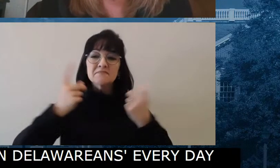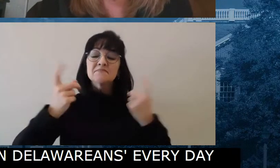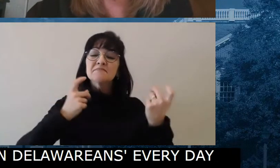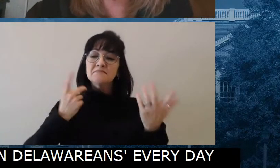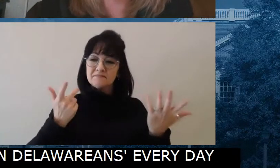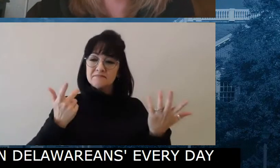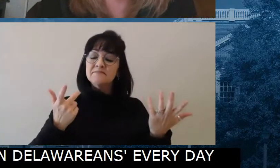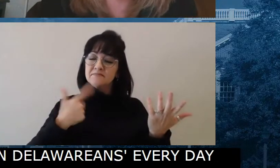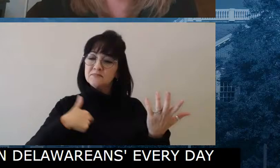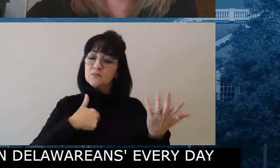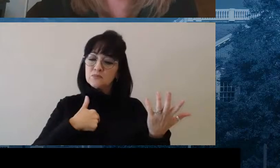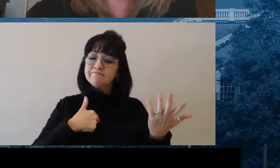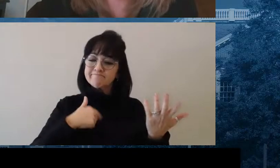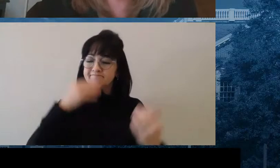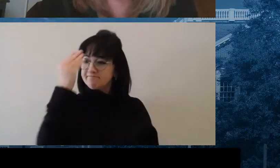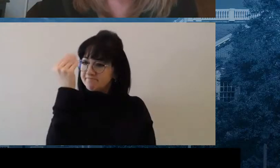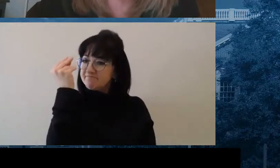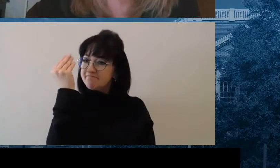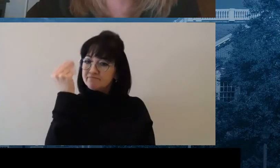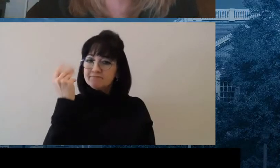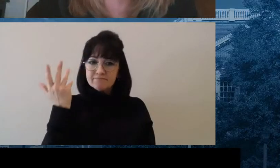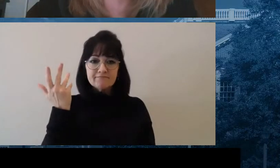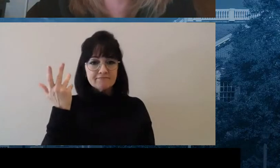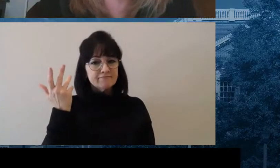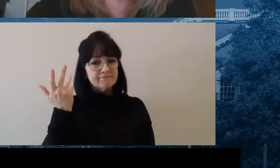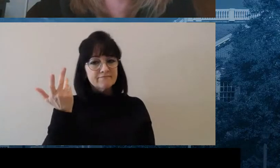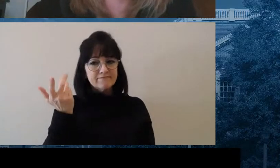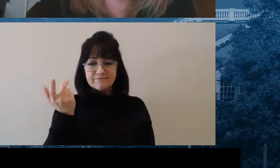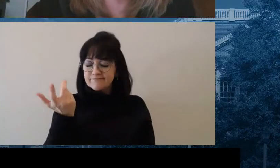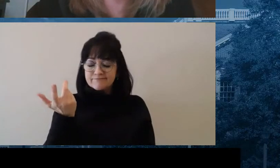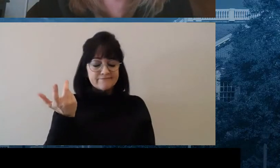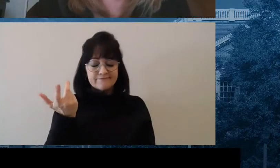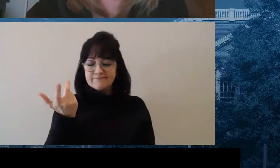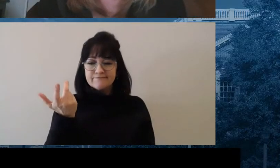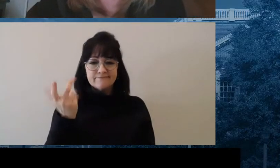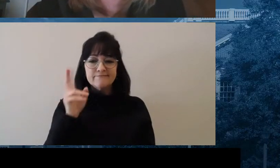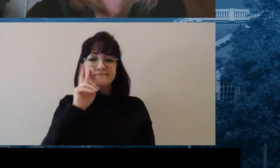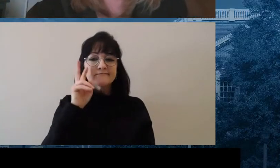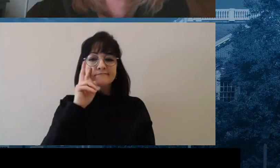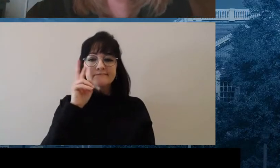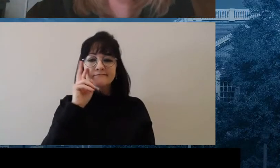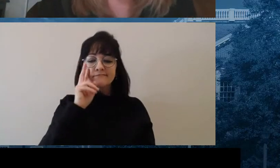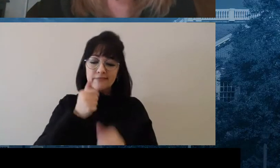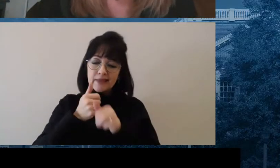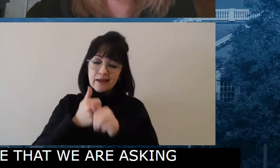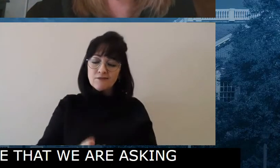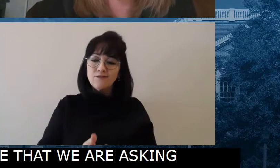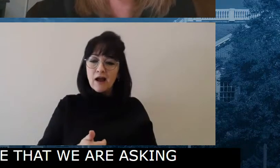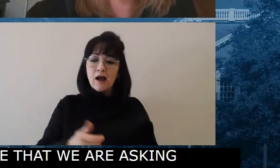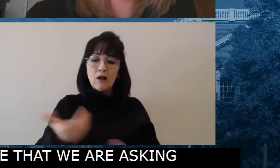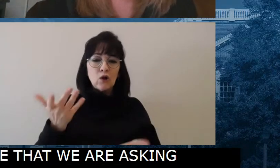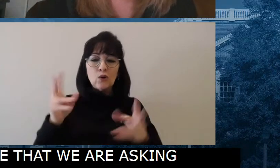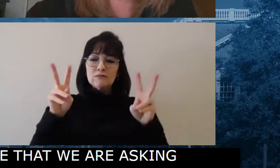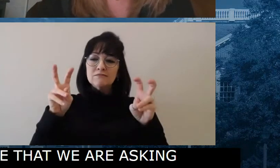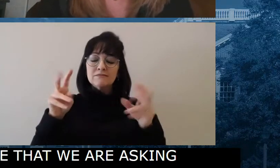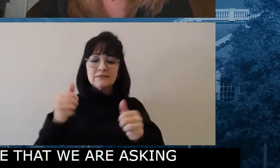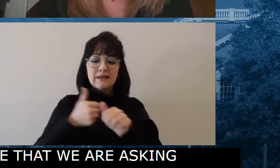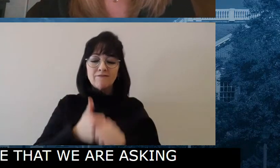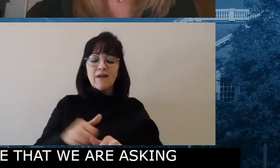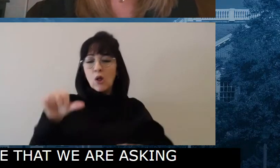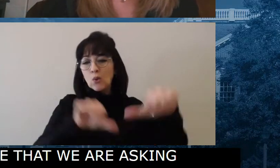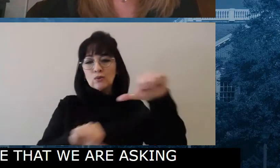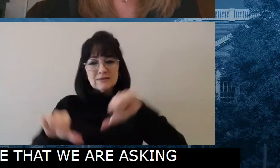frequently. We have to follow the science, and we're waiting for more science to give us